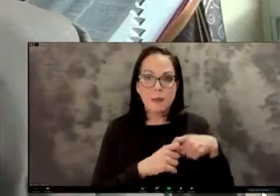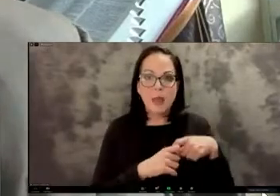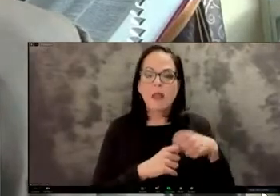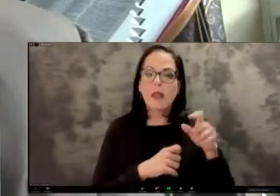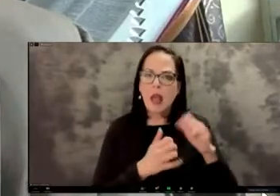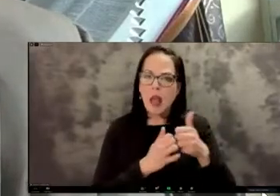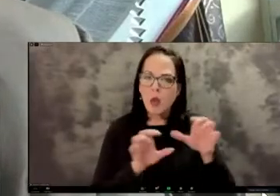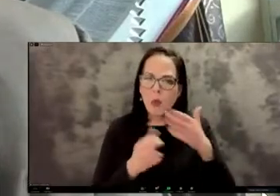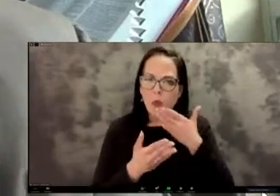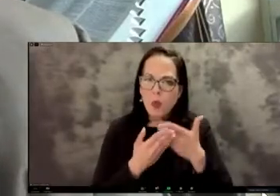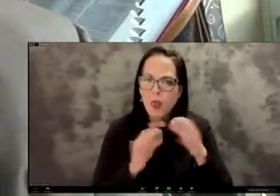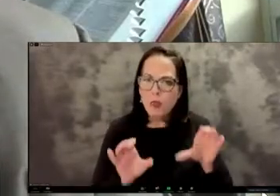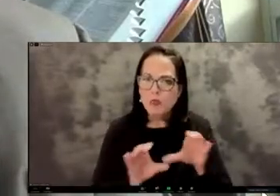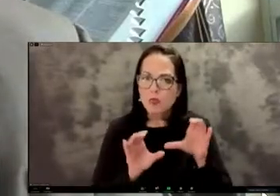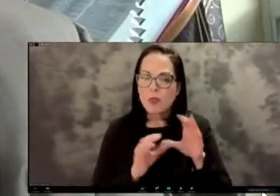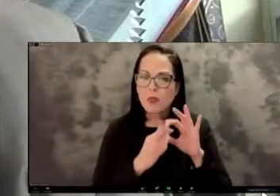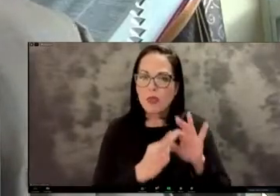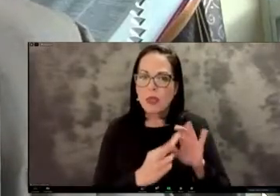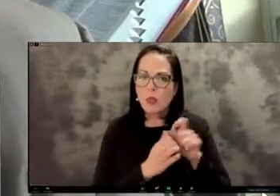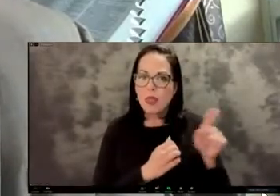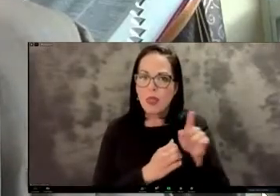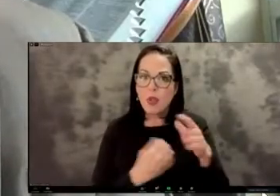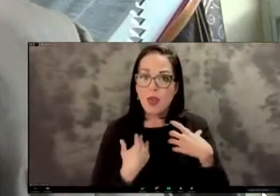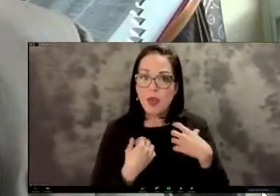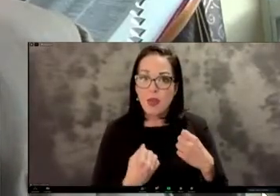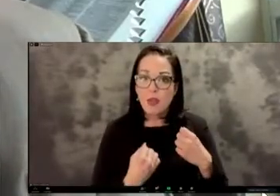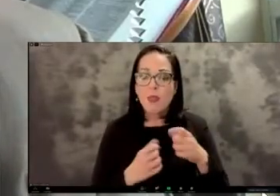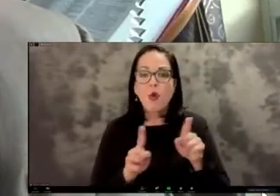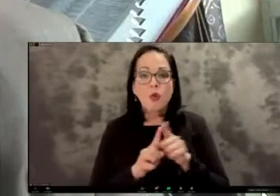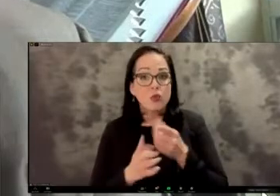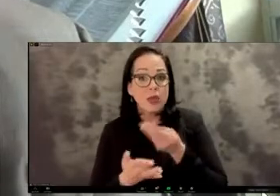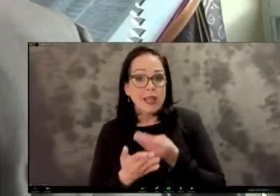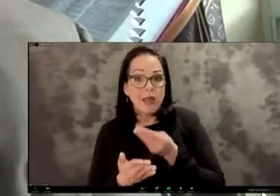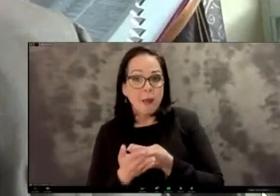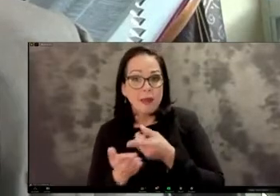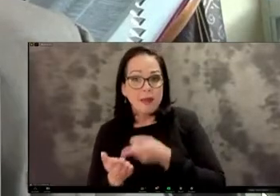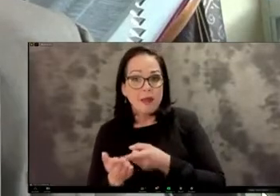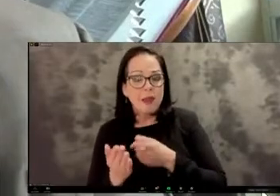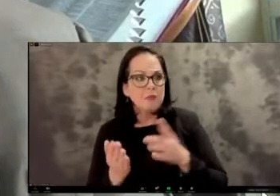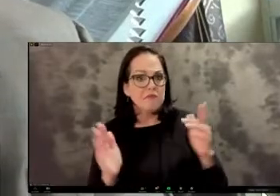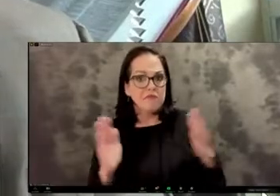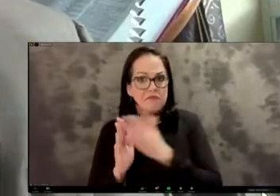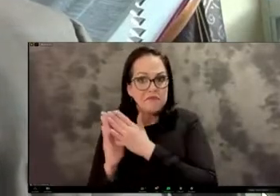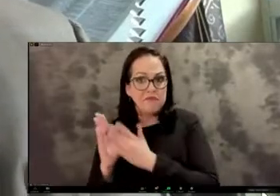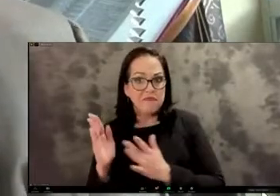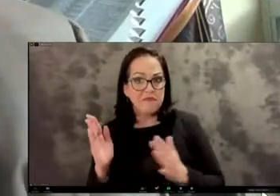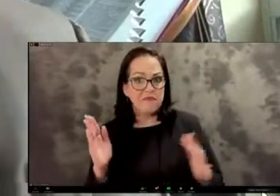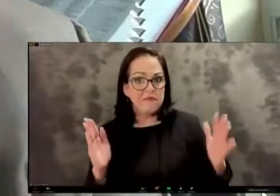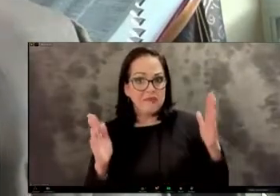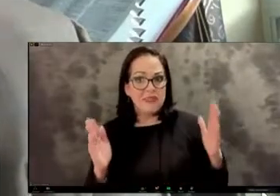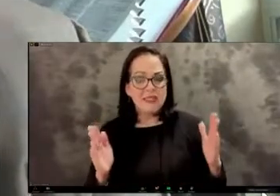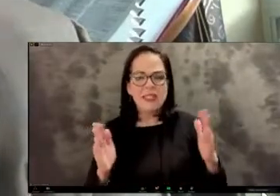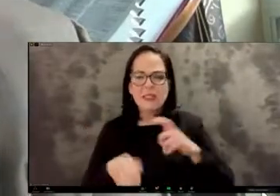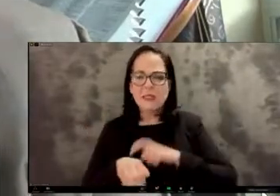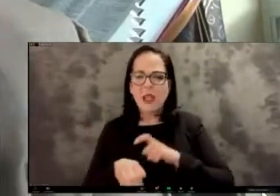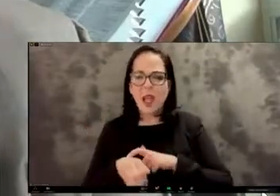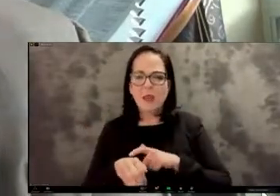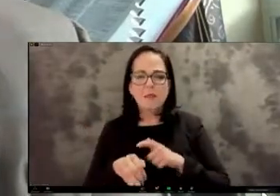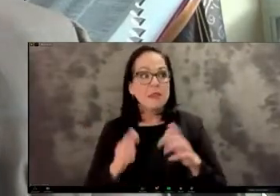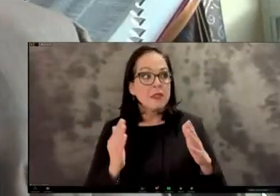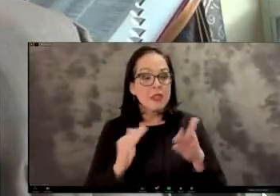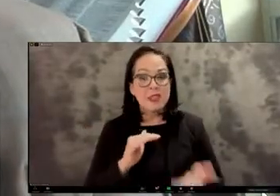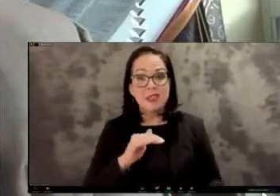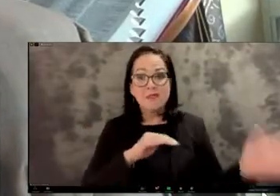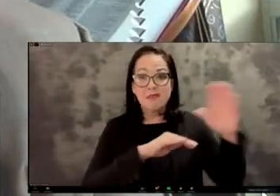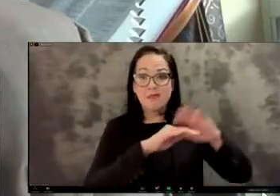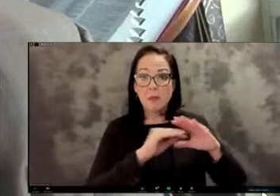doing in reference to their health and even economically over the course of time seems to be much greater than what the